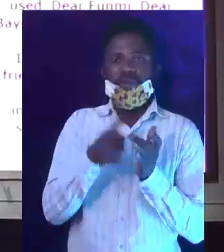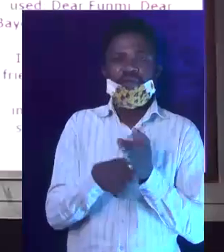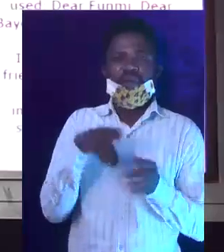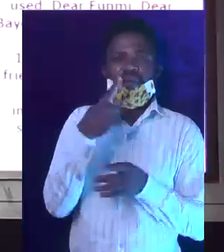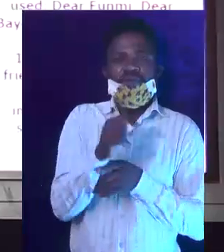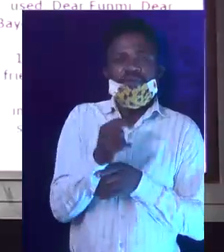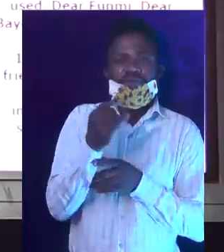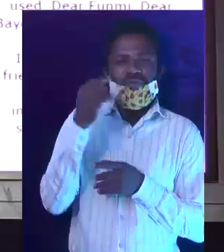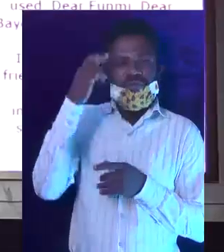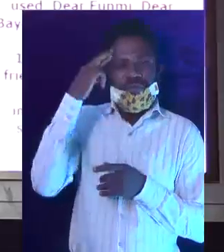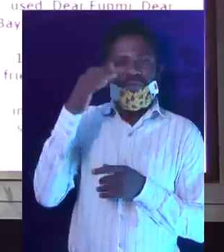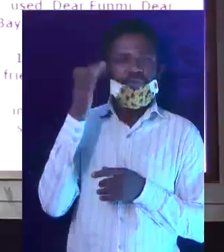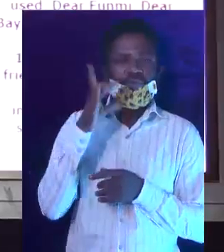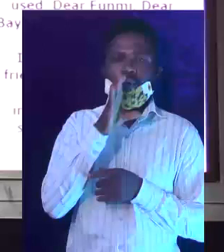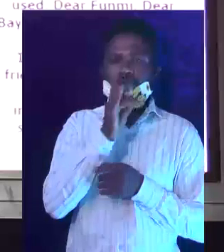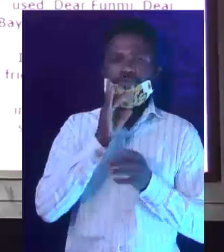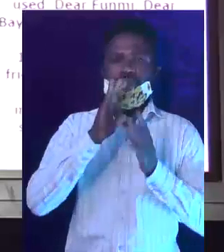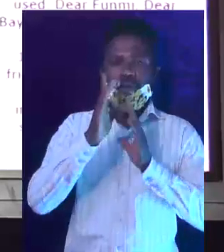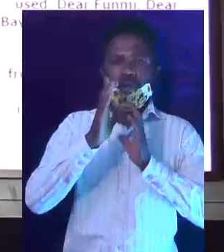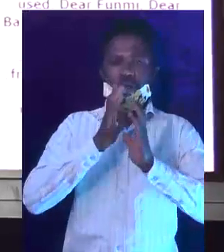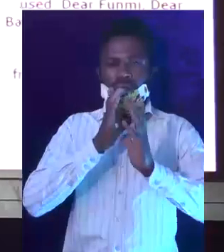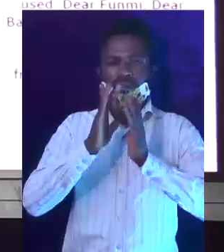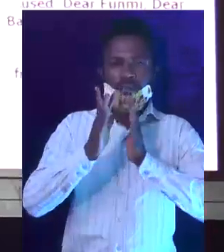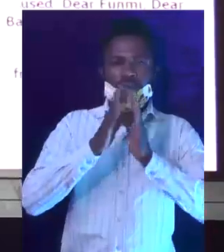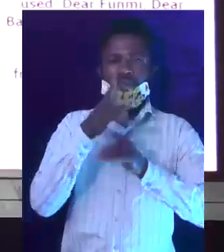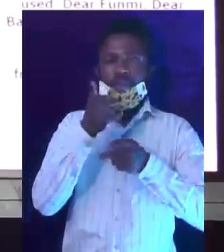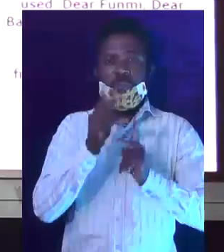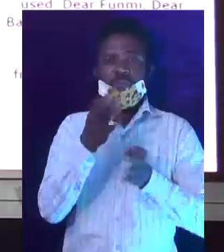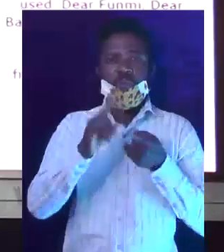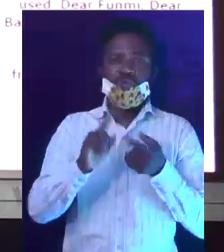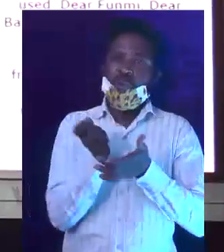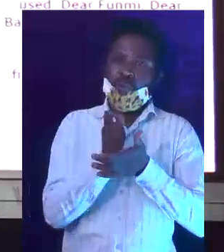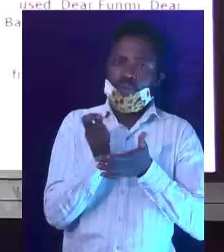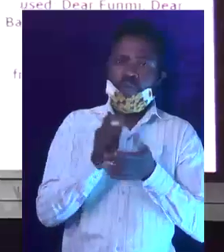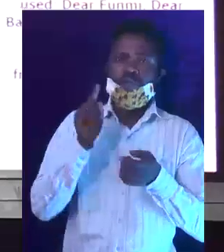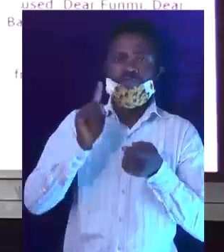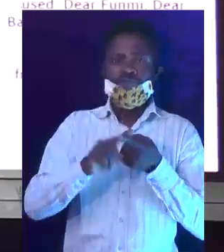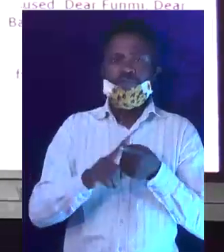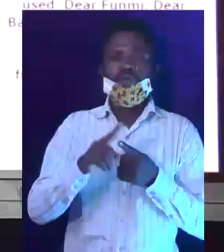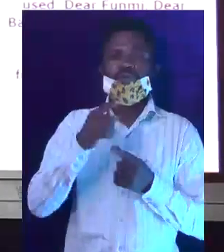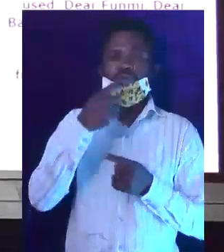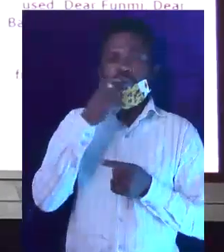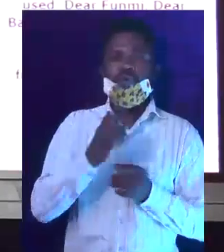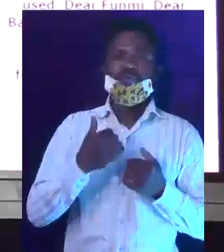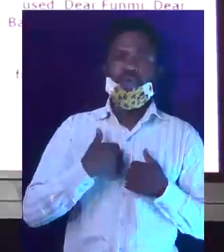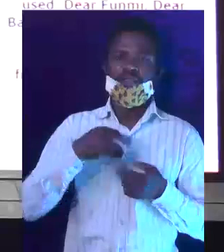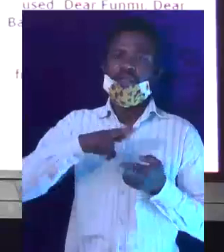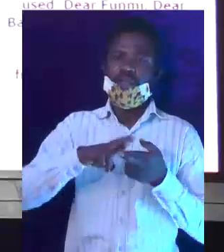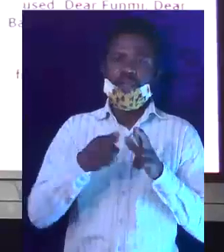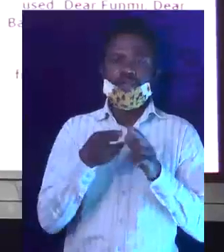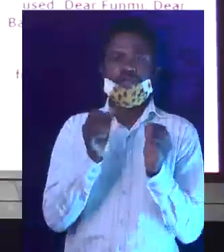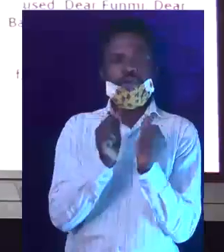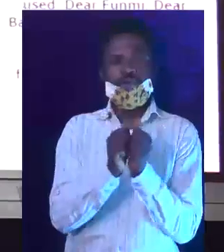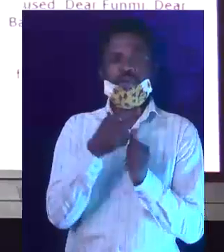be conversational. The person you are talking to or the person you are writing to, you have a relationship with the